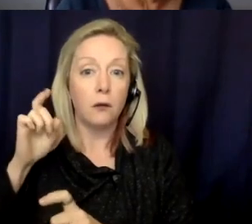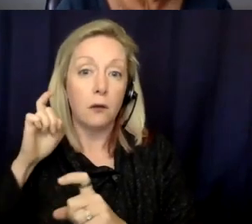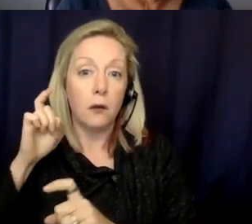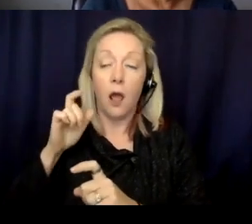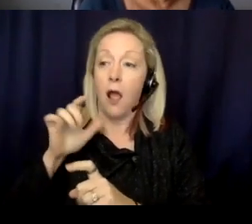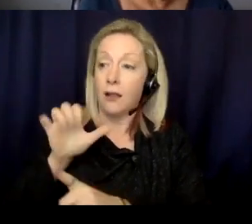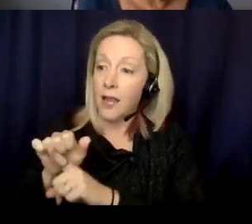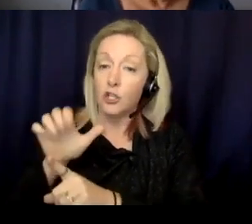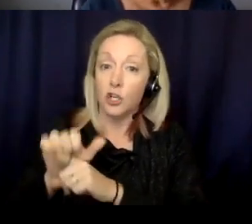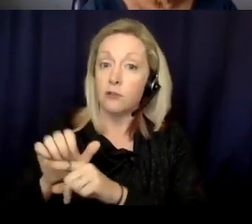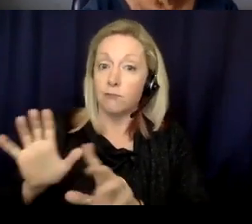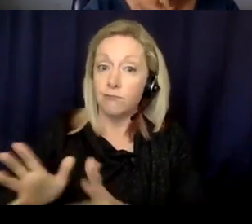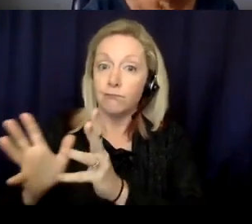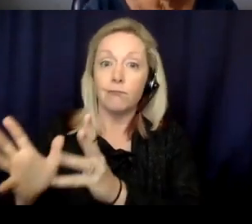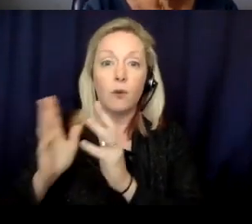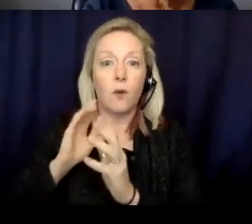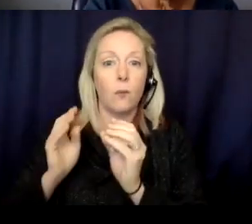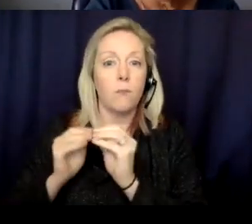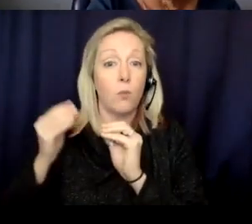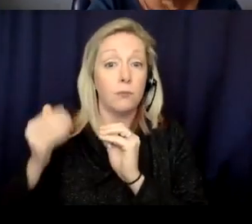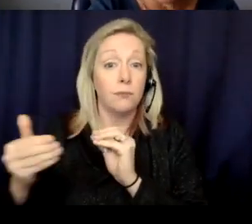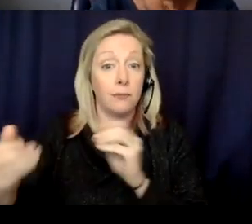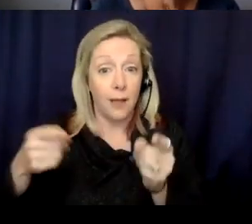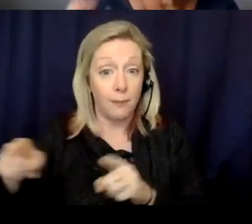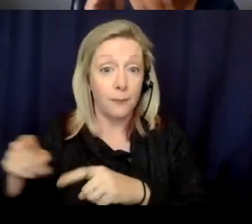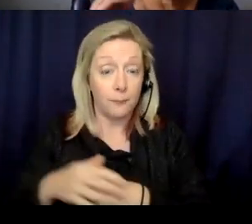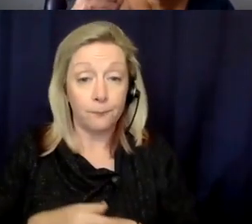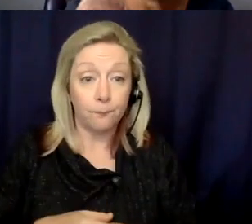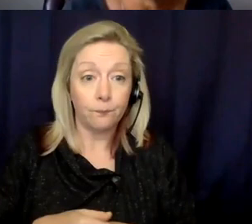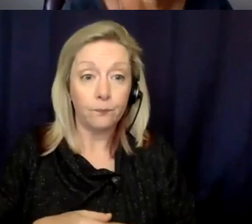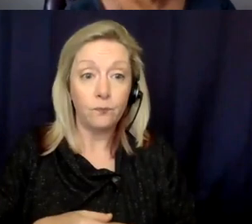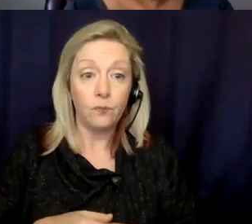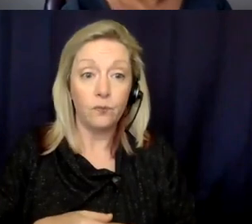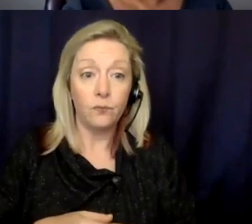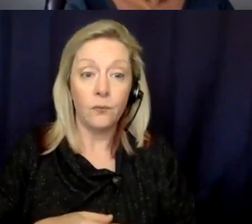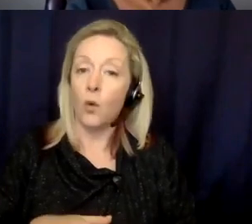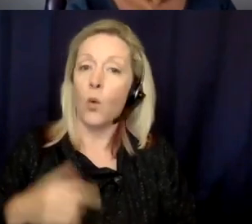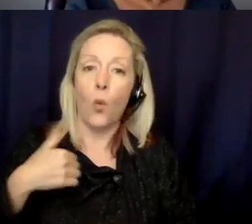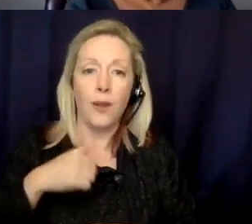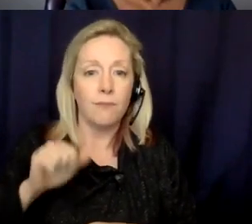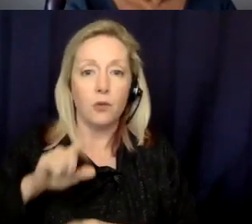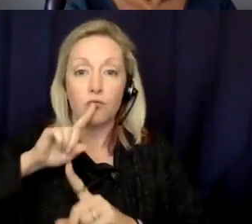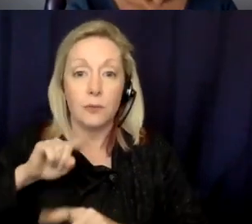to recognize them. So it's really important. All of them, we must respond.